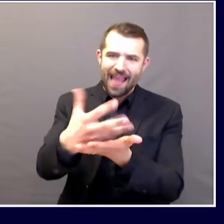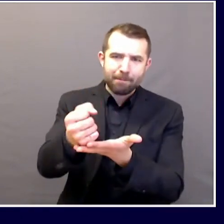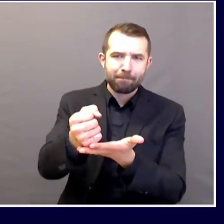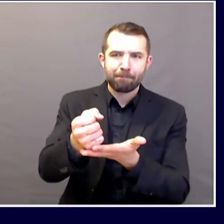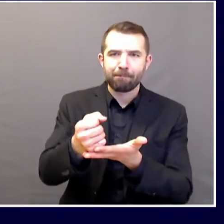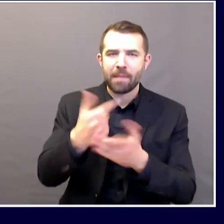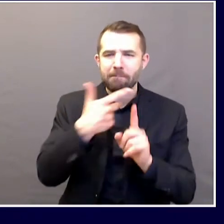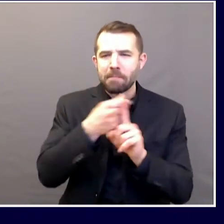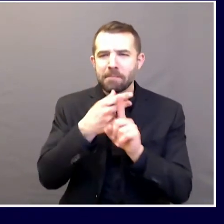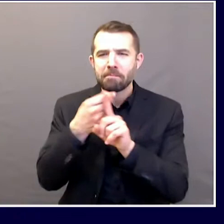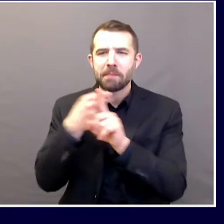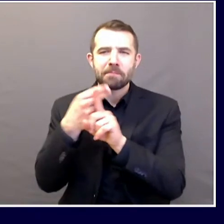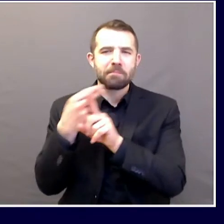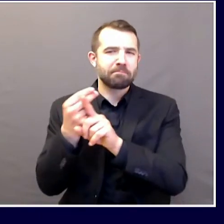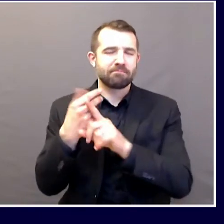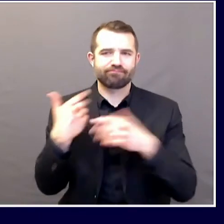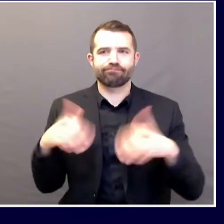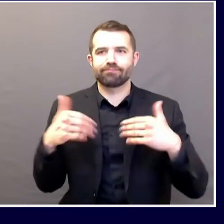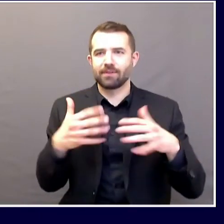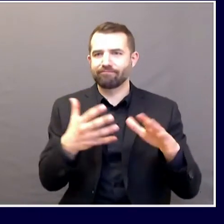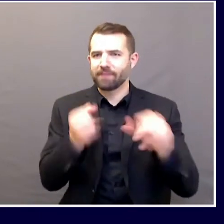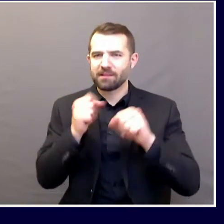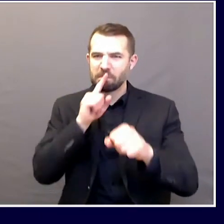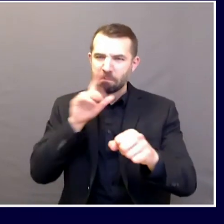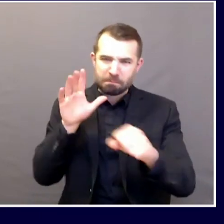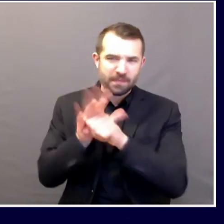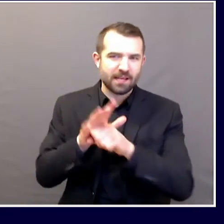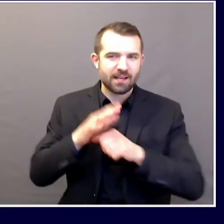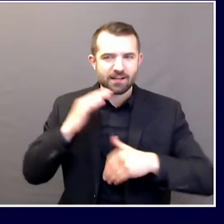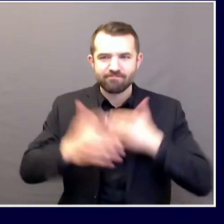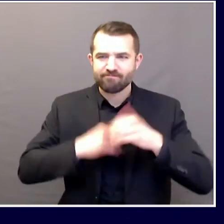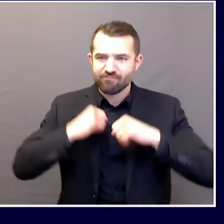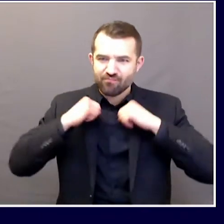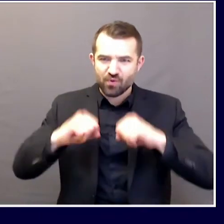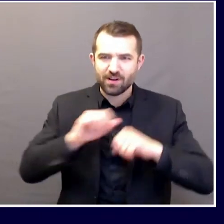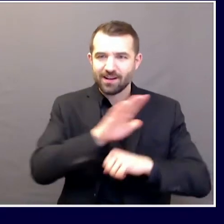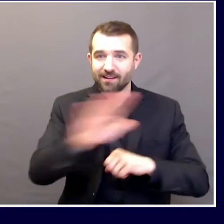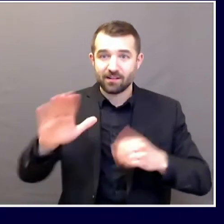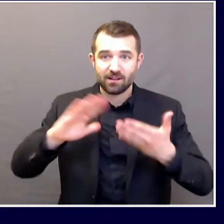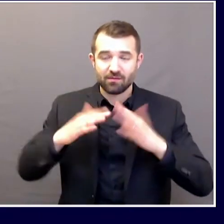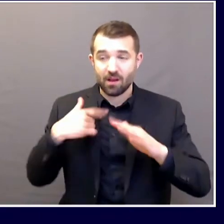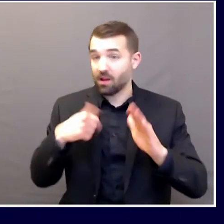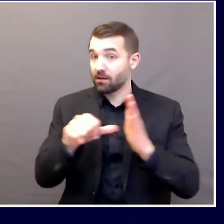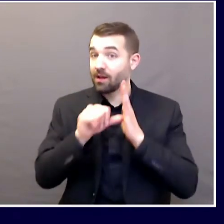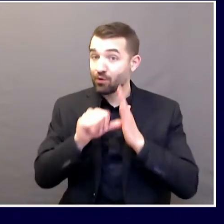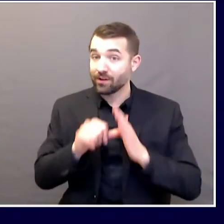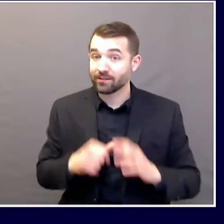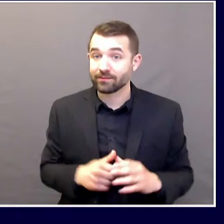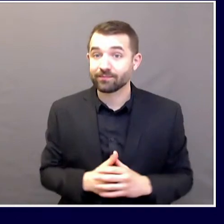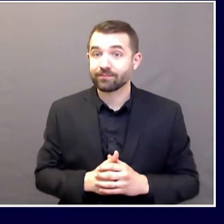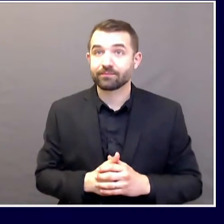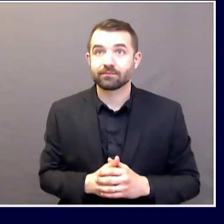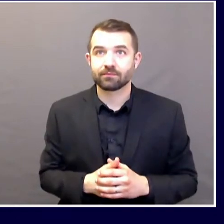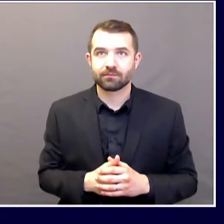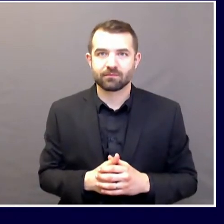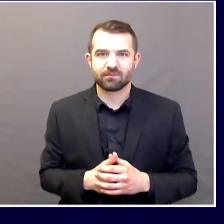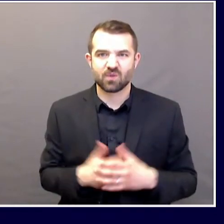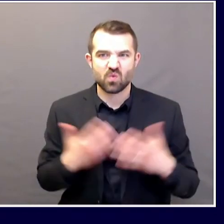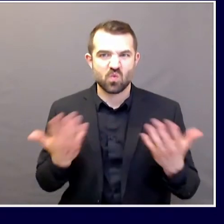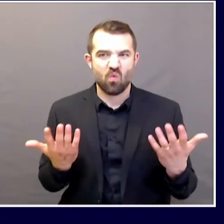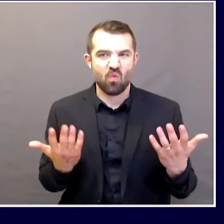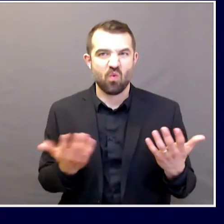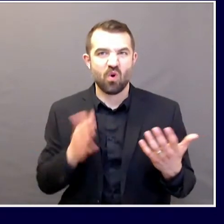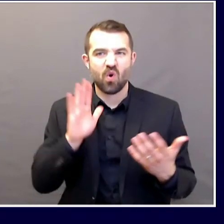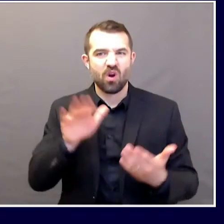testament to their commitment to their communities. What do you think it is about their approach that has allowed them to